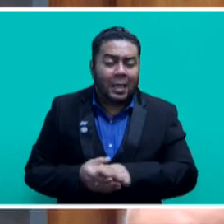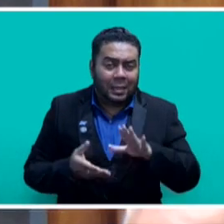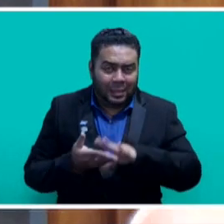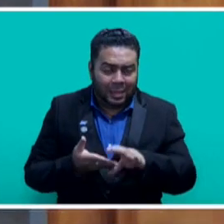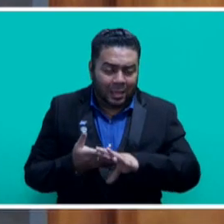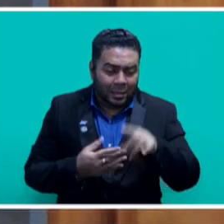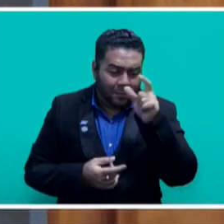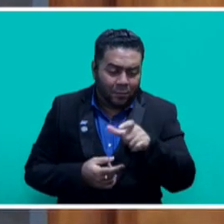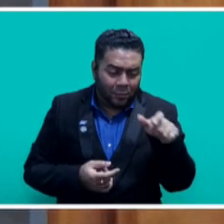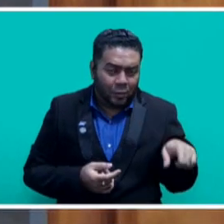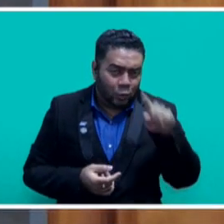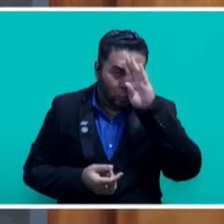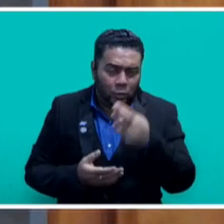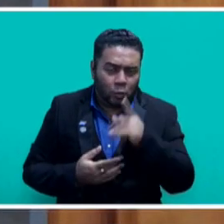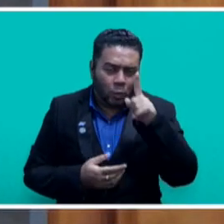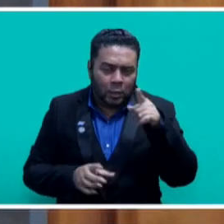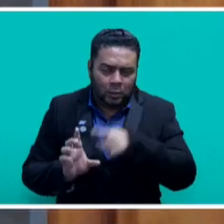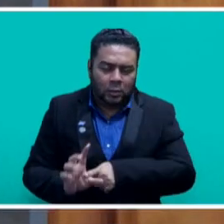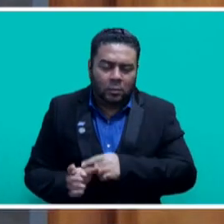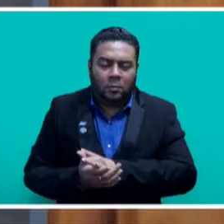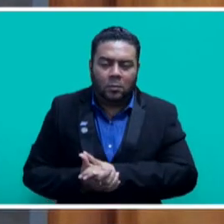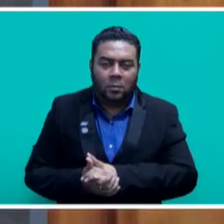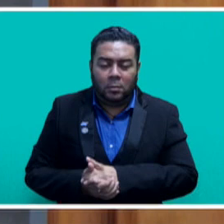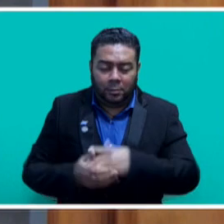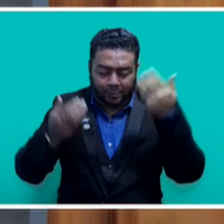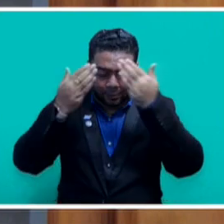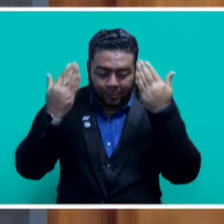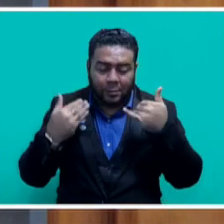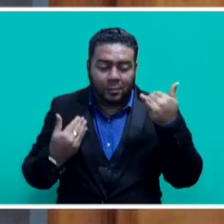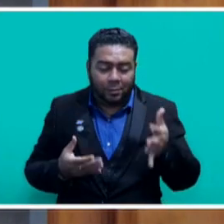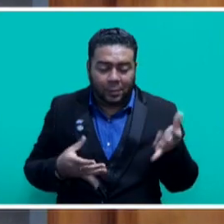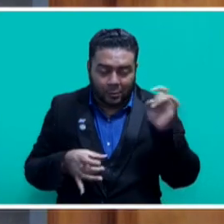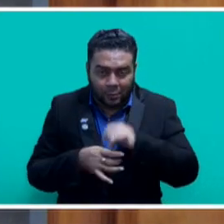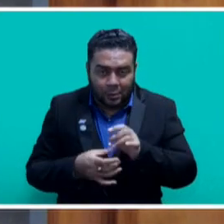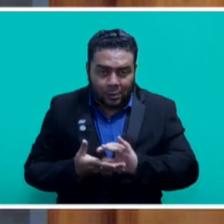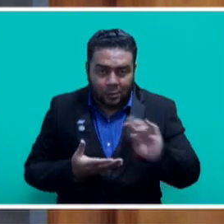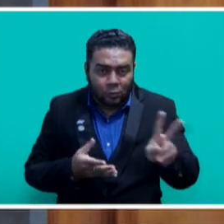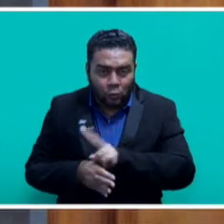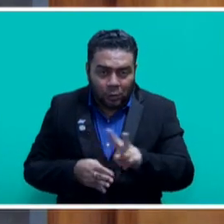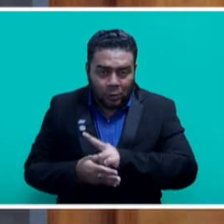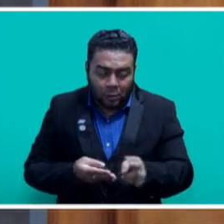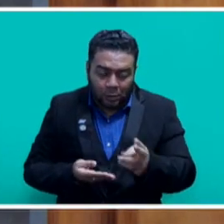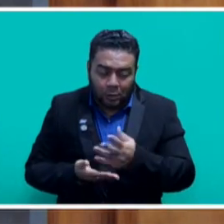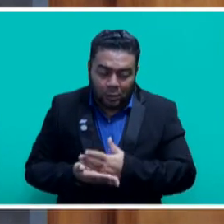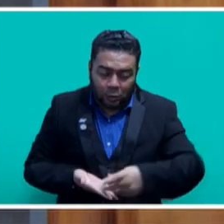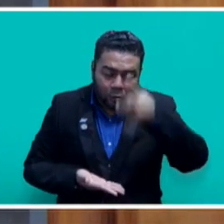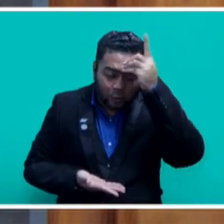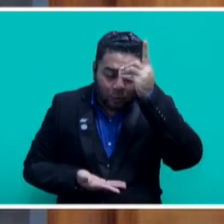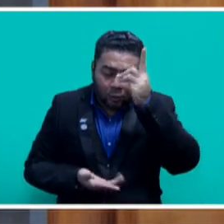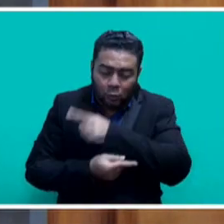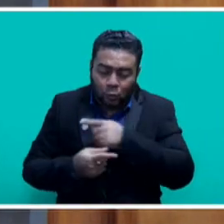per student per year. Mr. Speaker, sir, by investing in vocational education, we